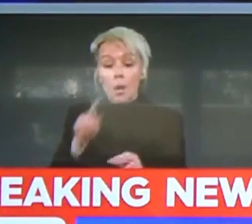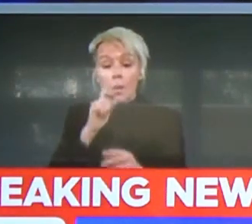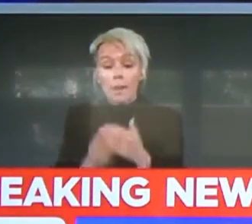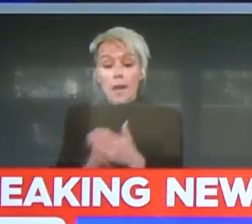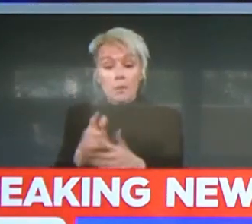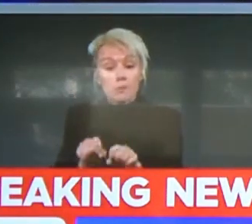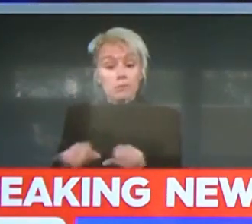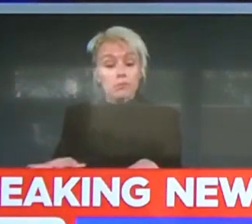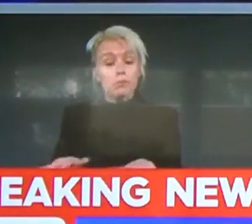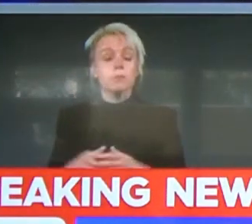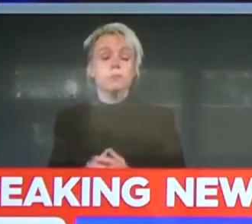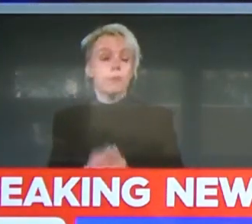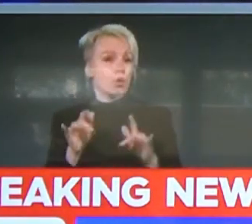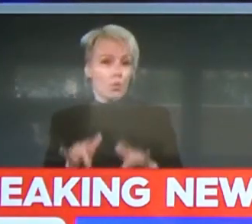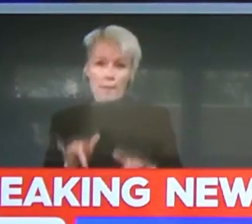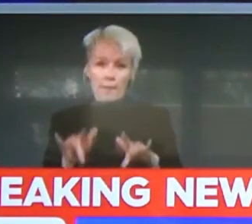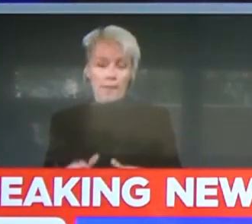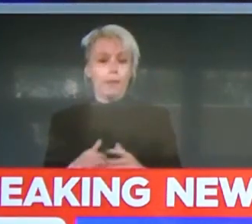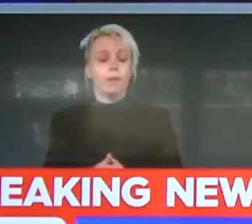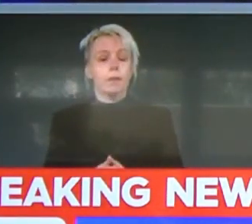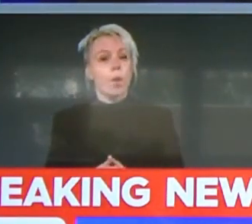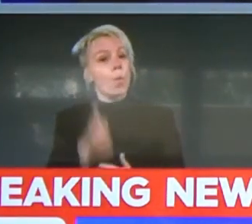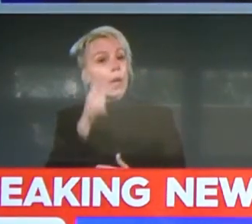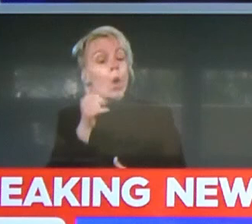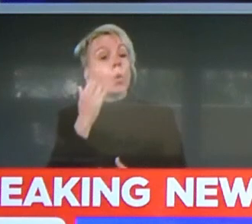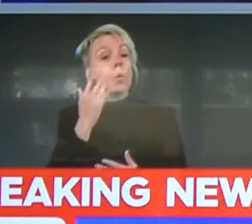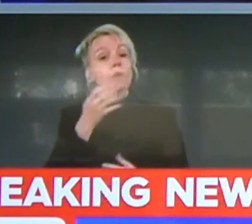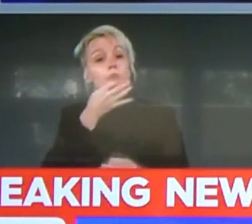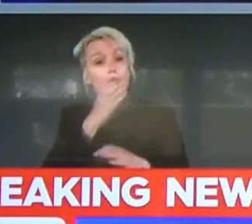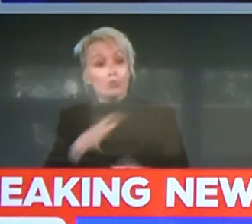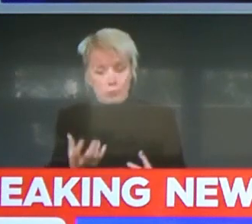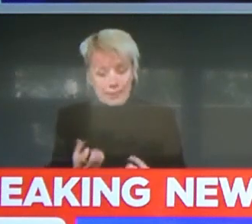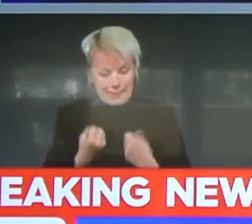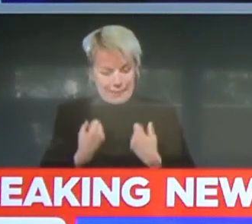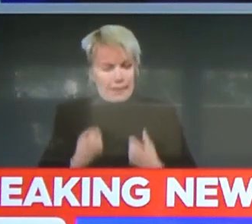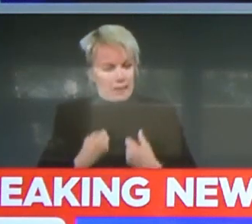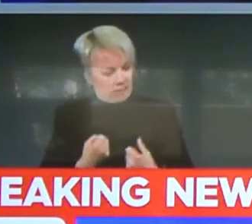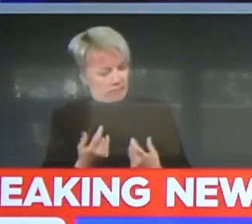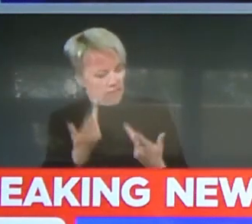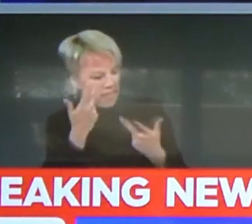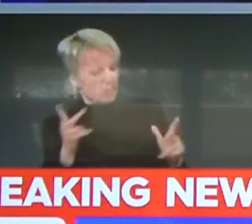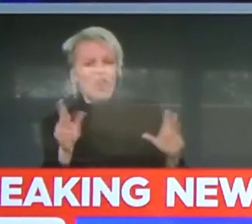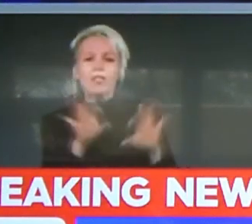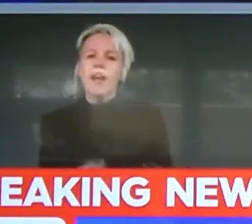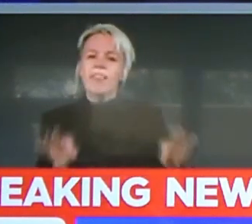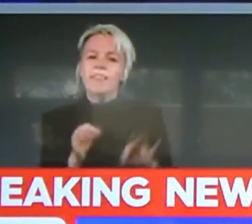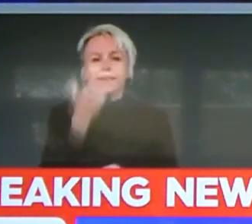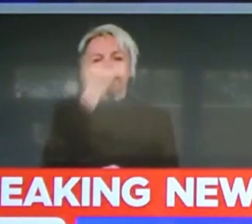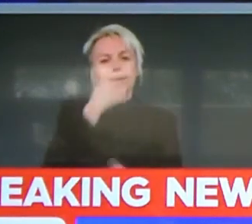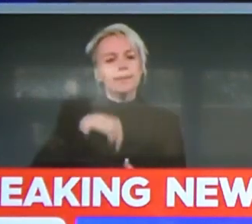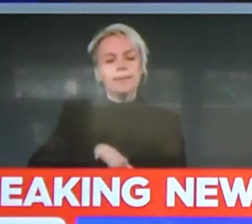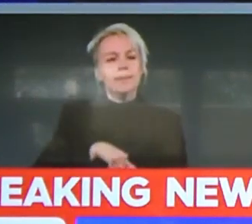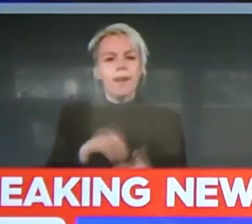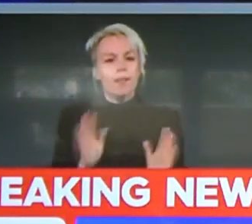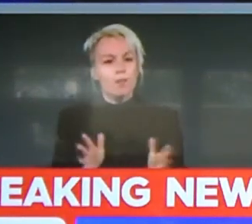know that children do not, in general, get symptomatic disease. So I think that analogy is inappropriate.